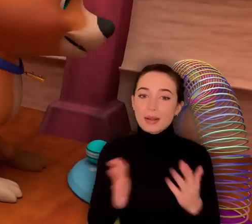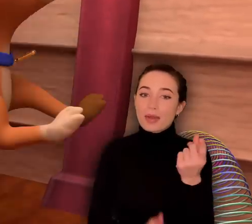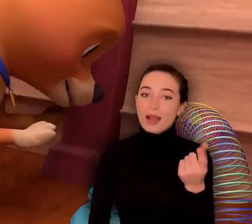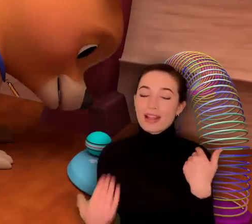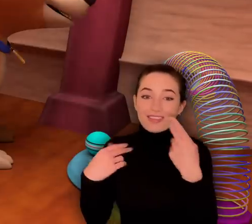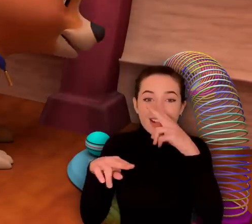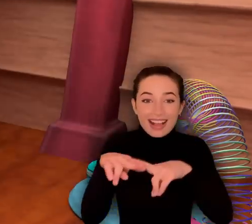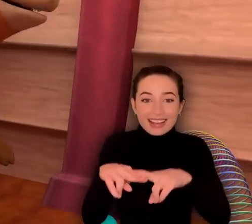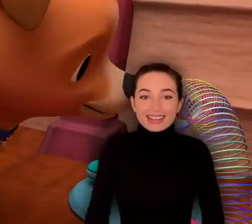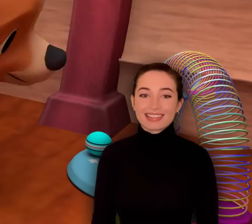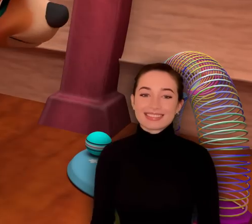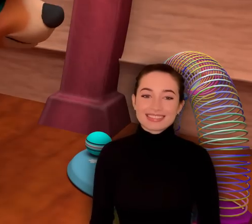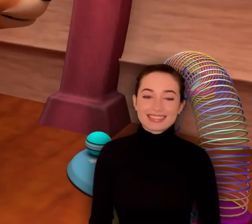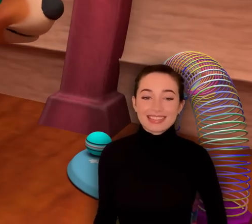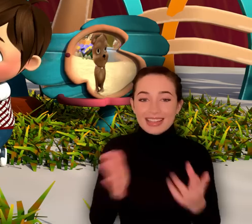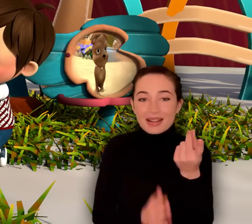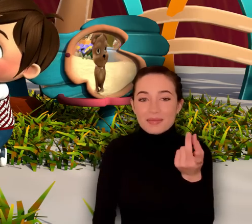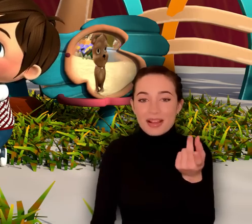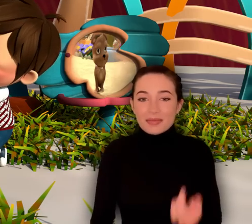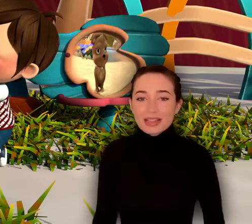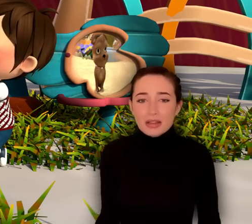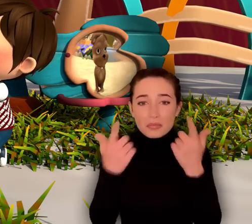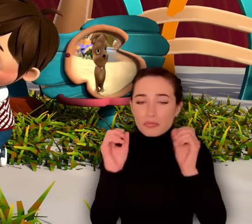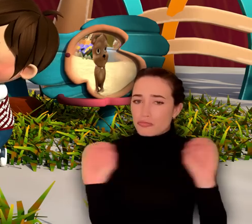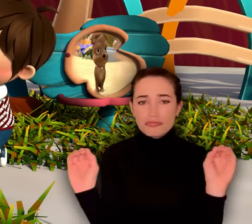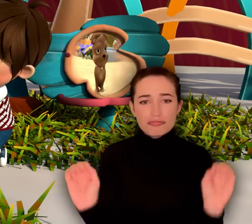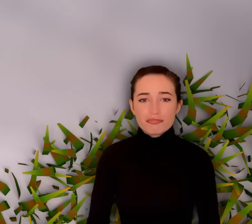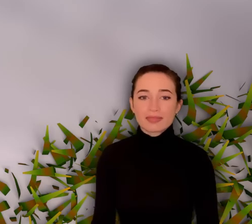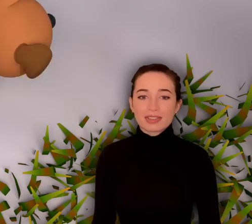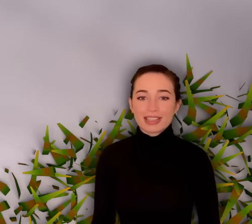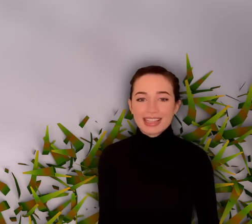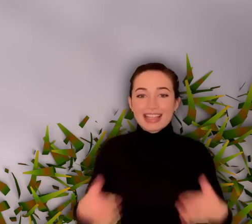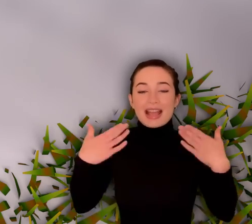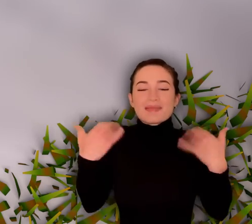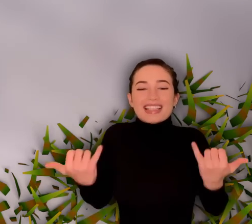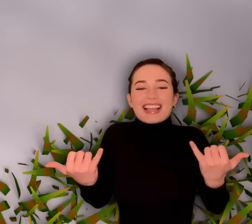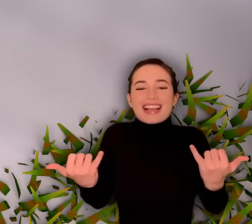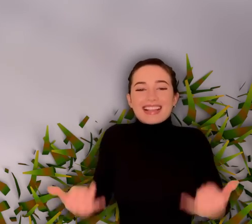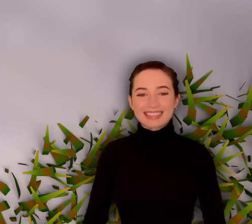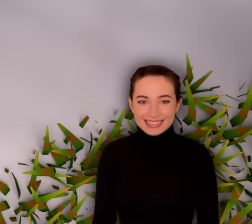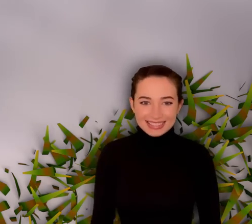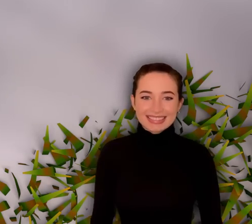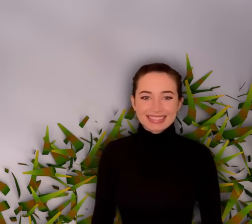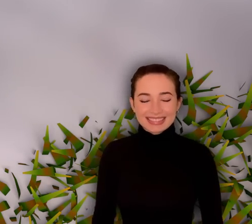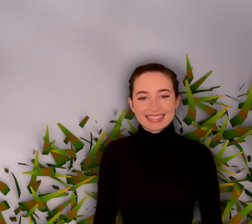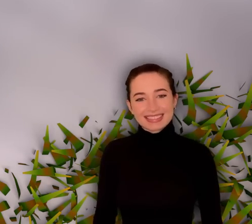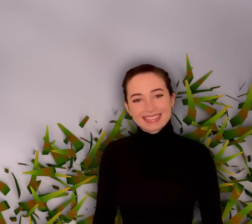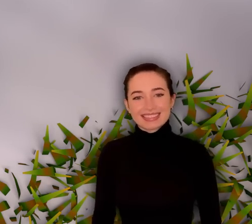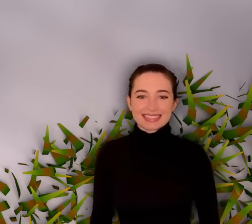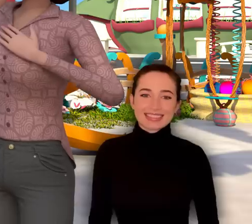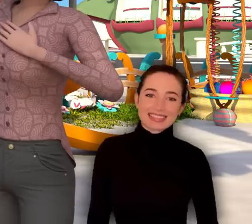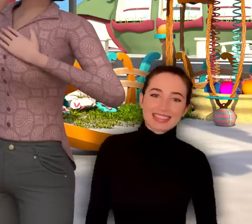this little puppy had fun this little puppy cried no more and he's happy now